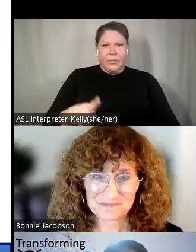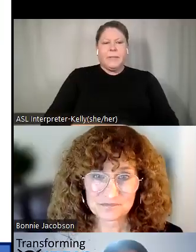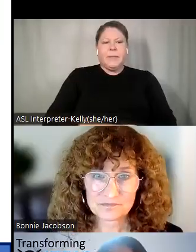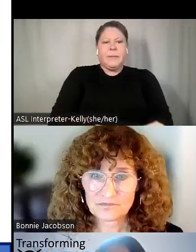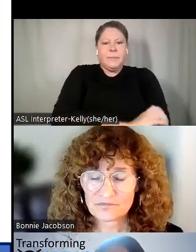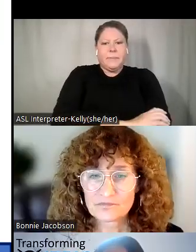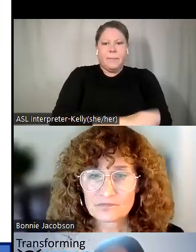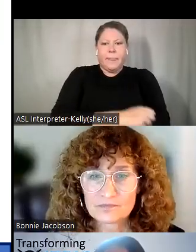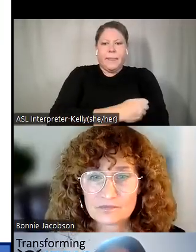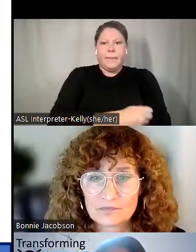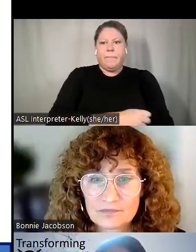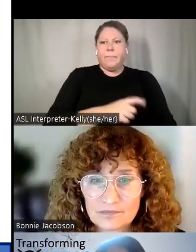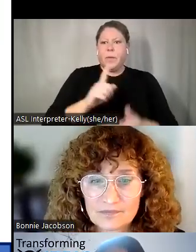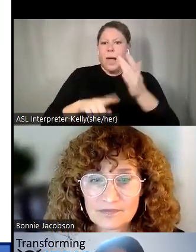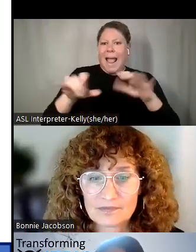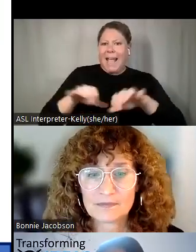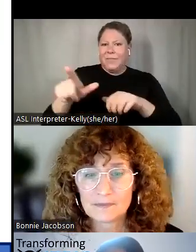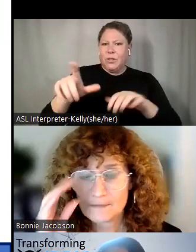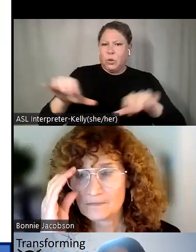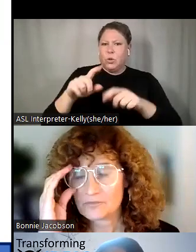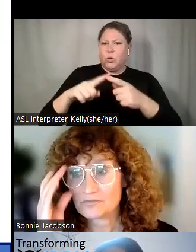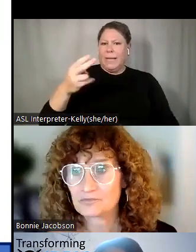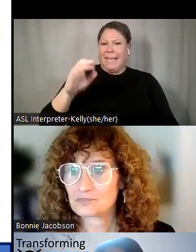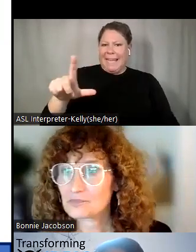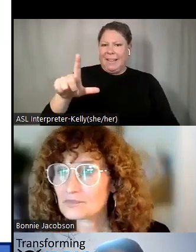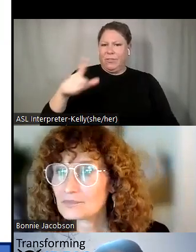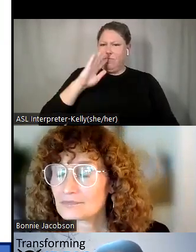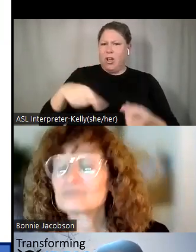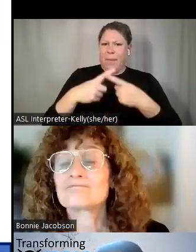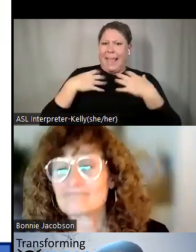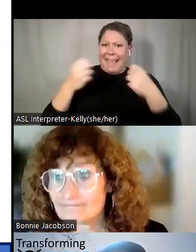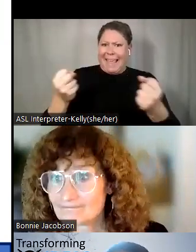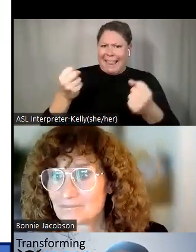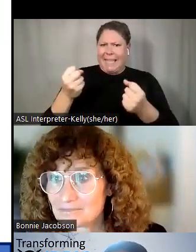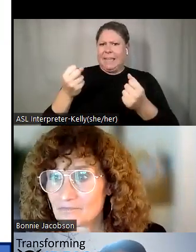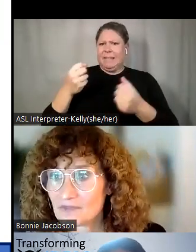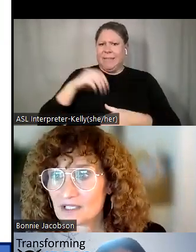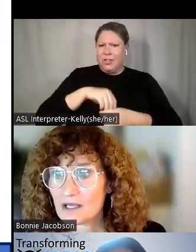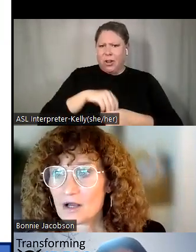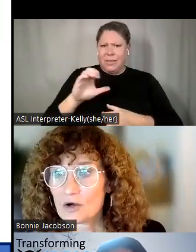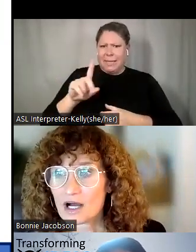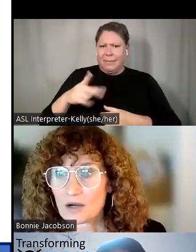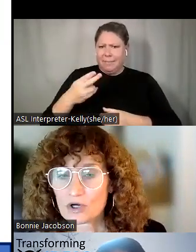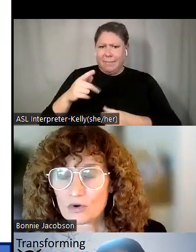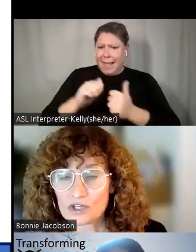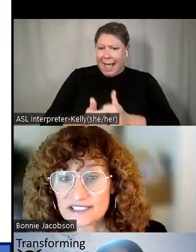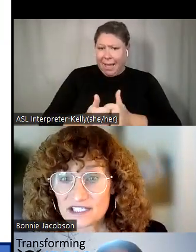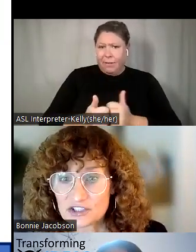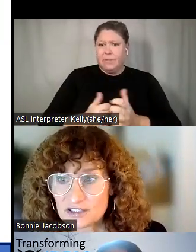What activity do you do to heal? You've talked a lot about healing in this presentation. Super important. What do you do to heal?